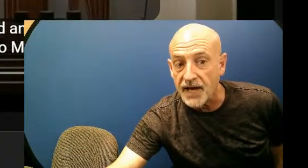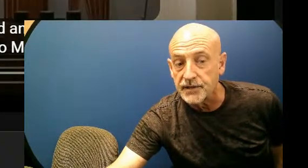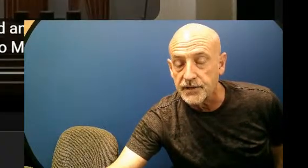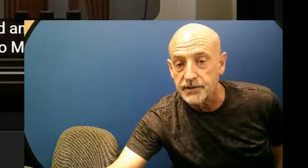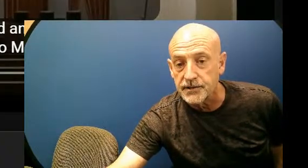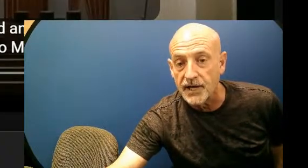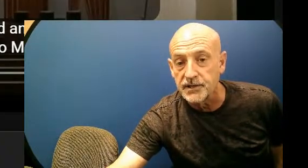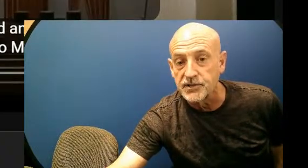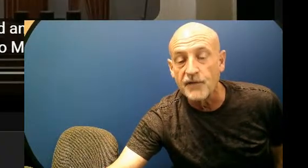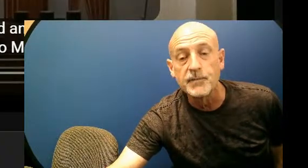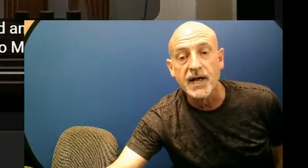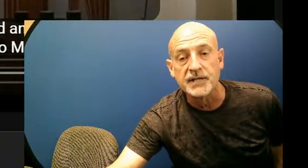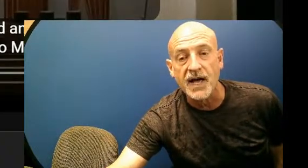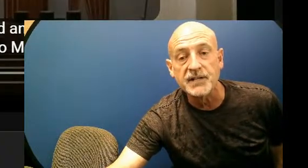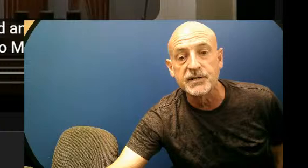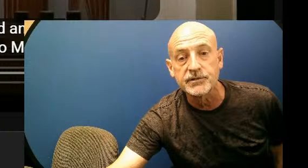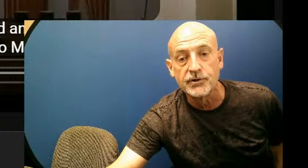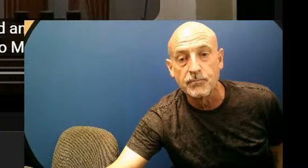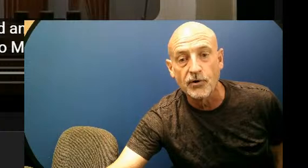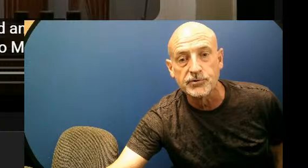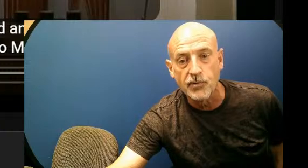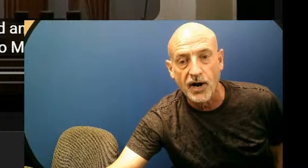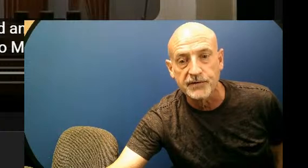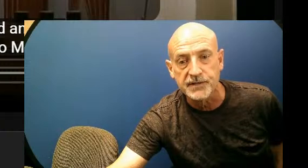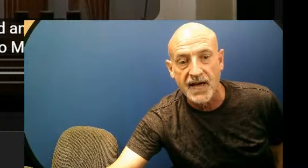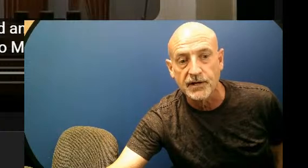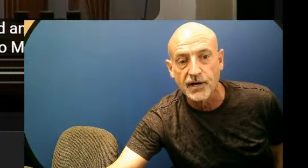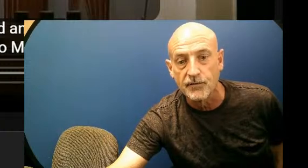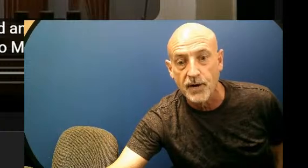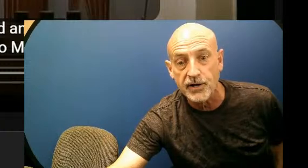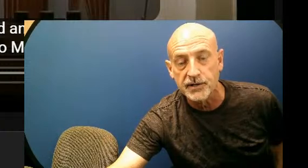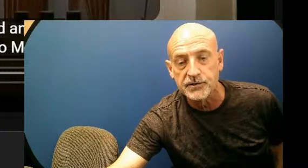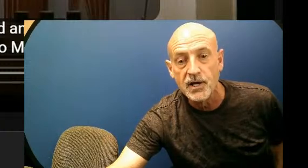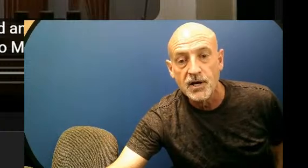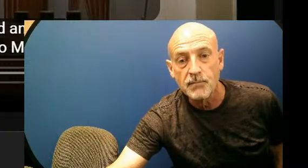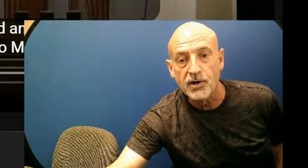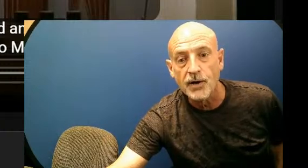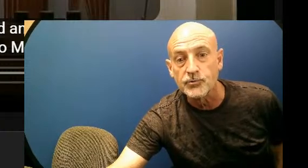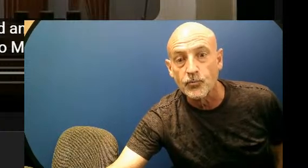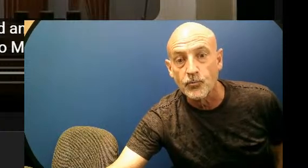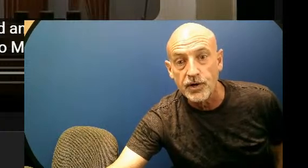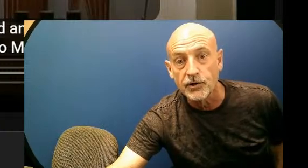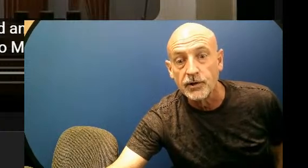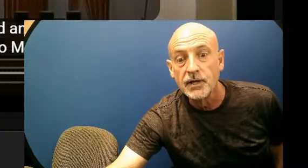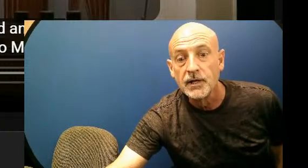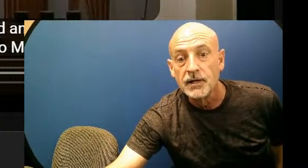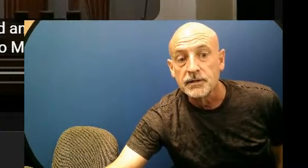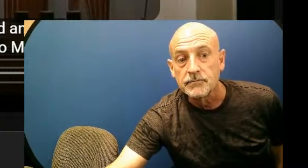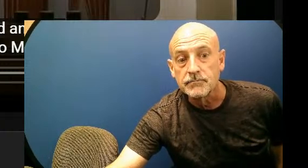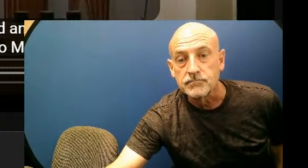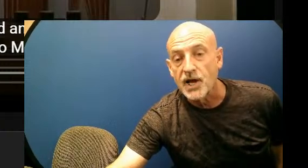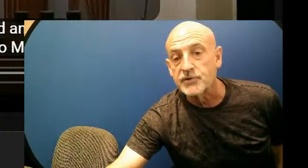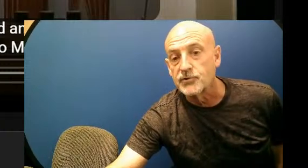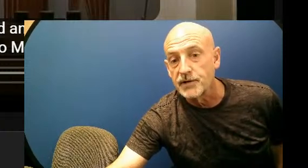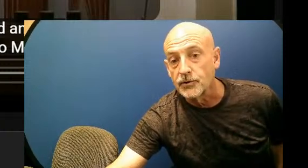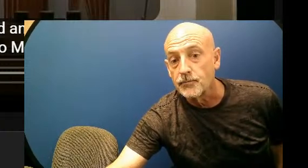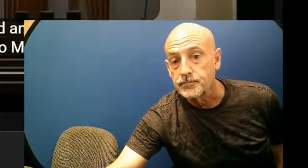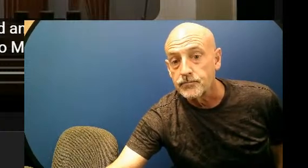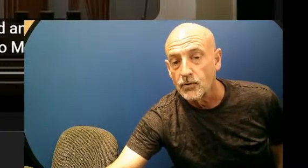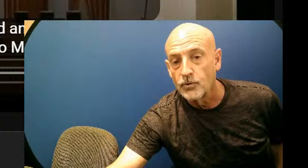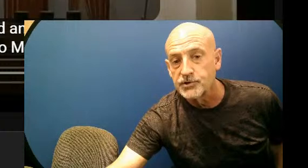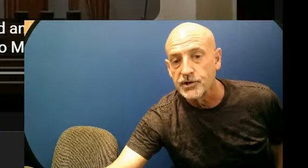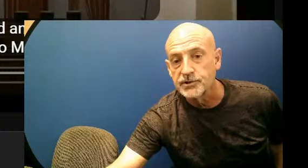that data that the Chinese government has access to, personal private data of Americans, becomes real